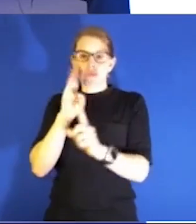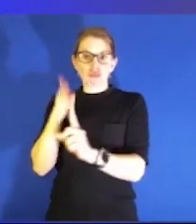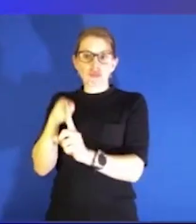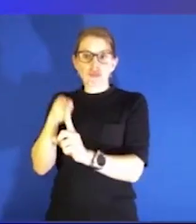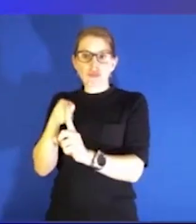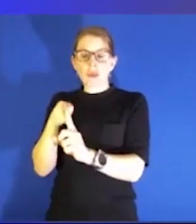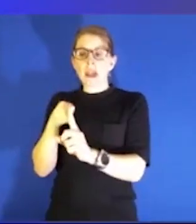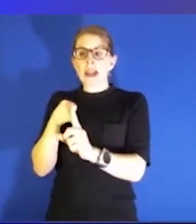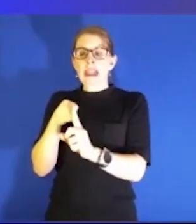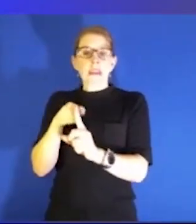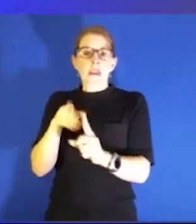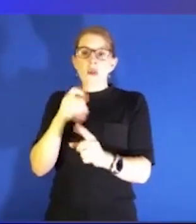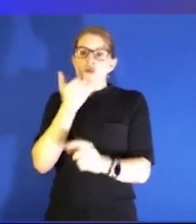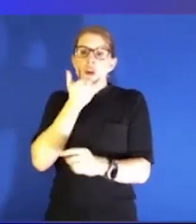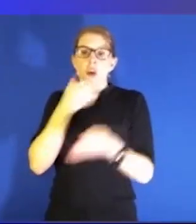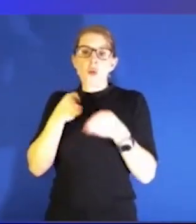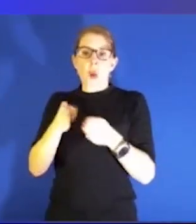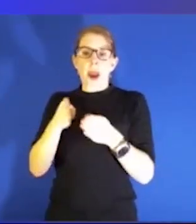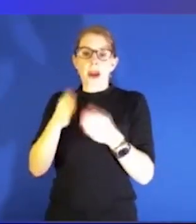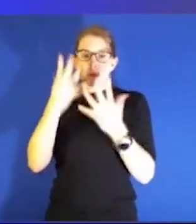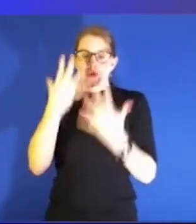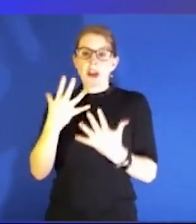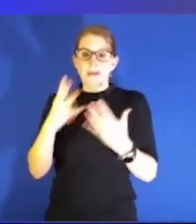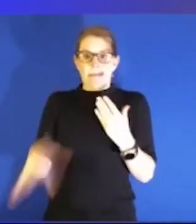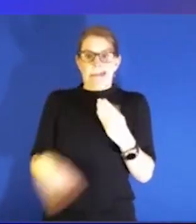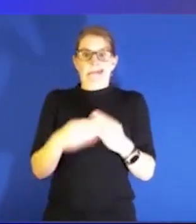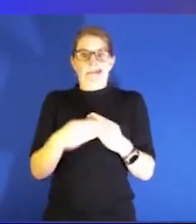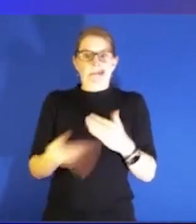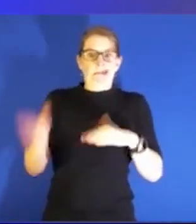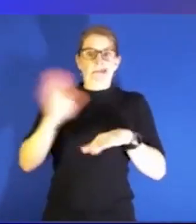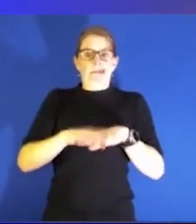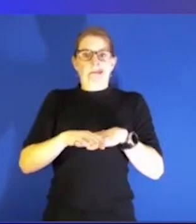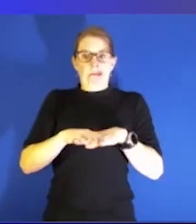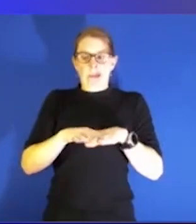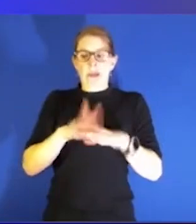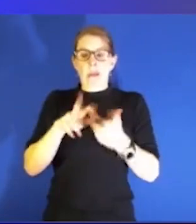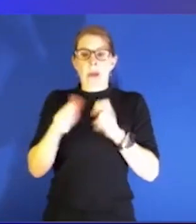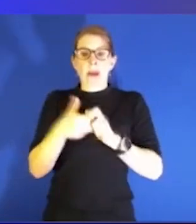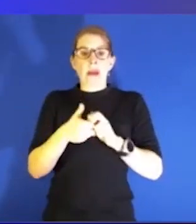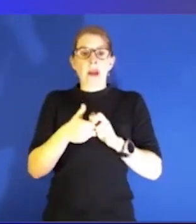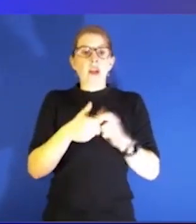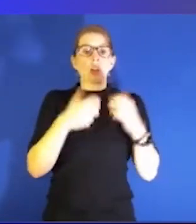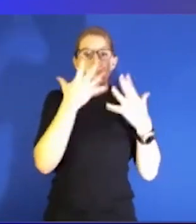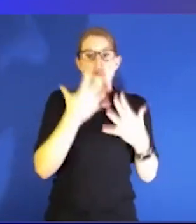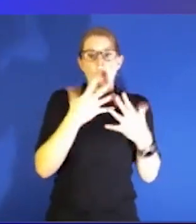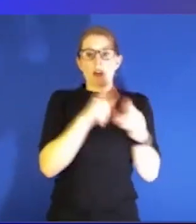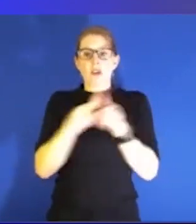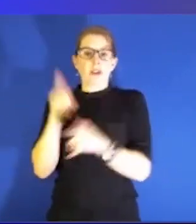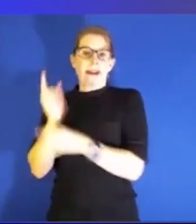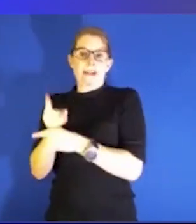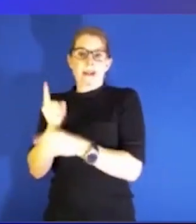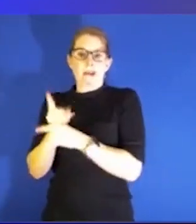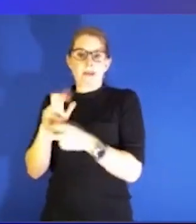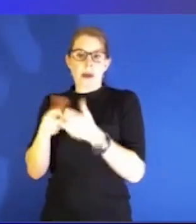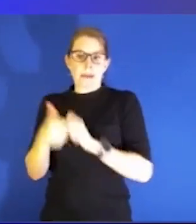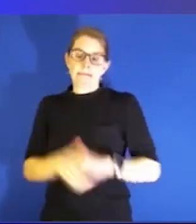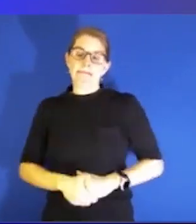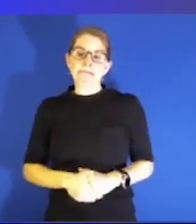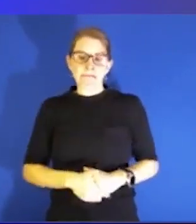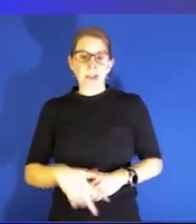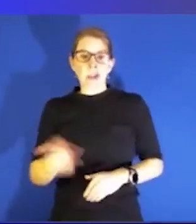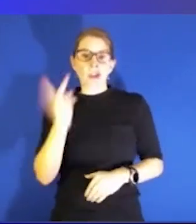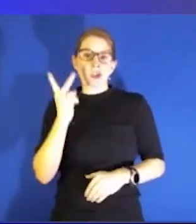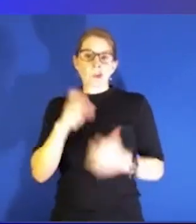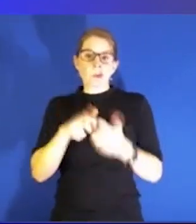it sort of adds an additional problem to the problem. So now you've got the grief and the alcohol issue. So you've got two issues to deal with.